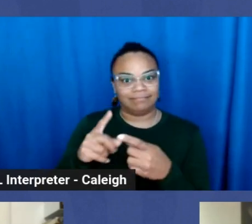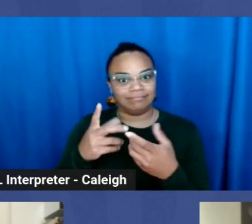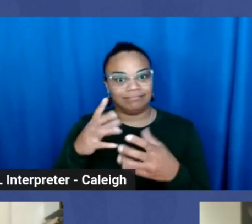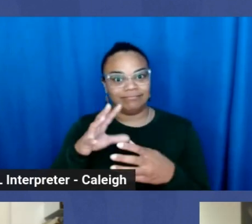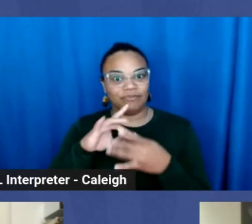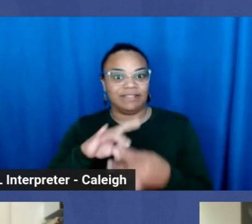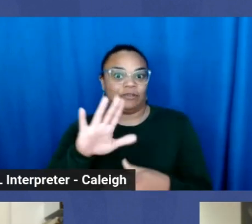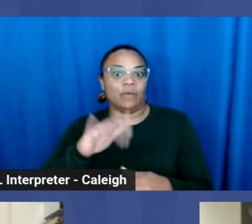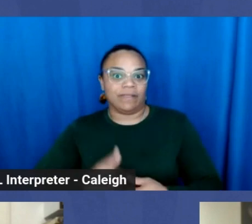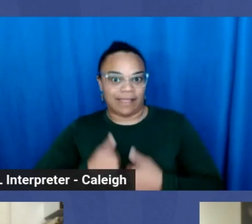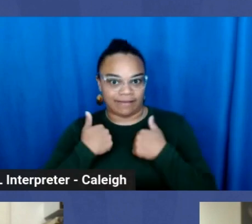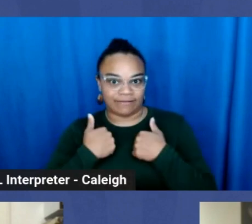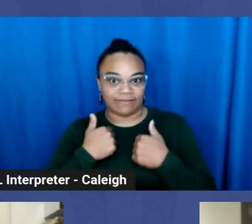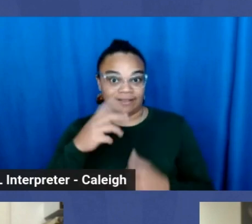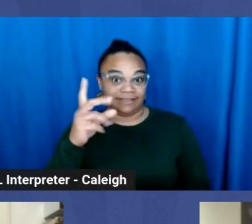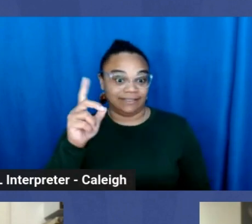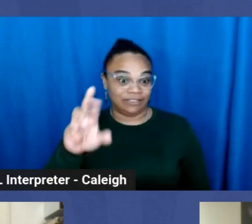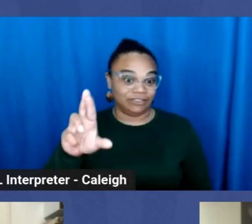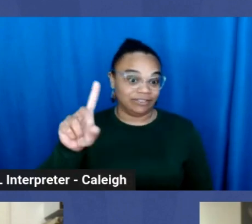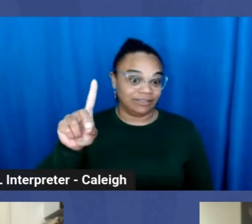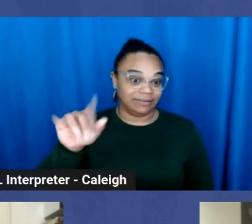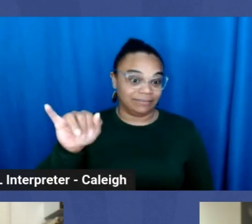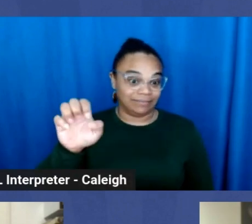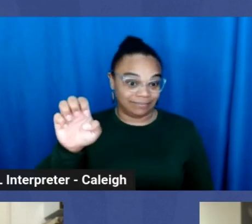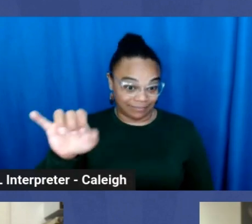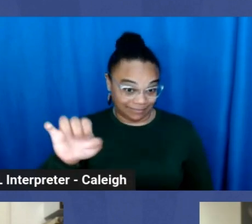life. And Dr. Diaz, start with you.